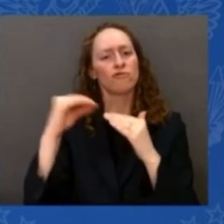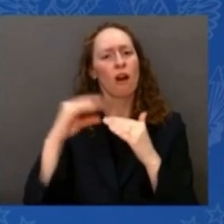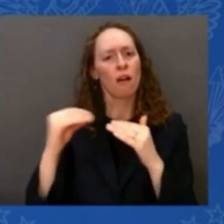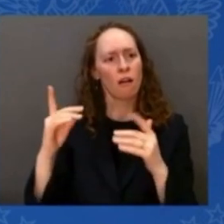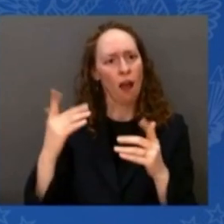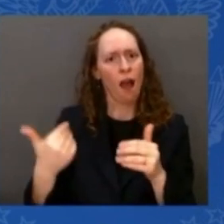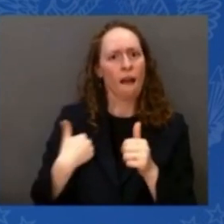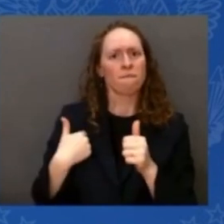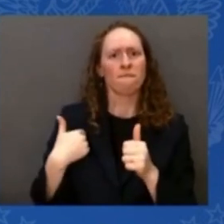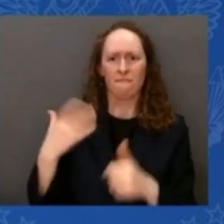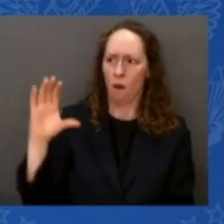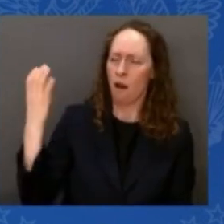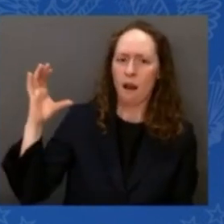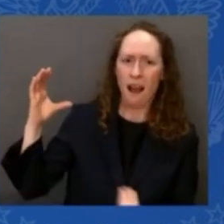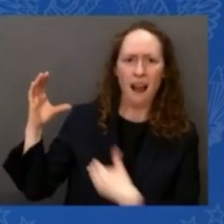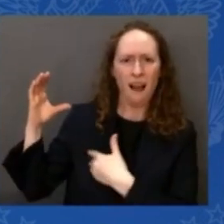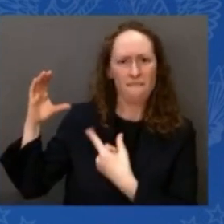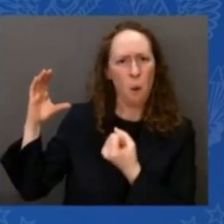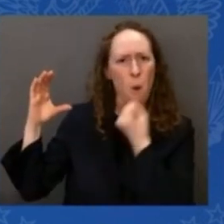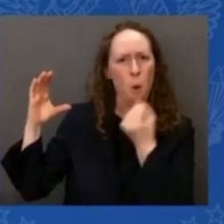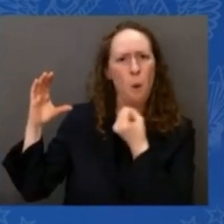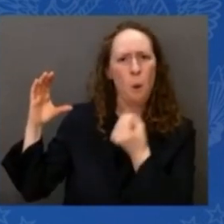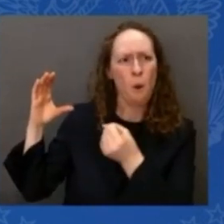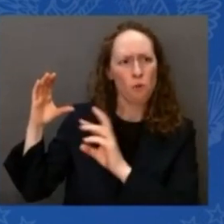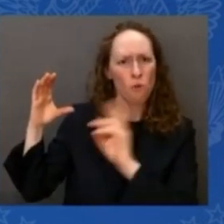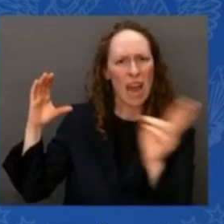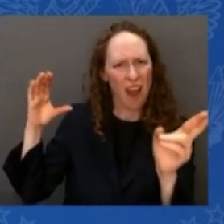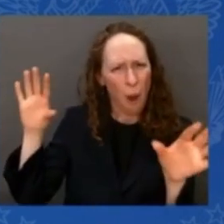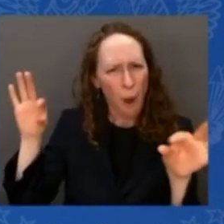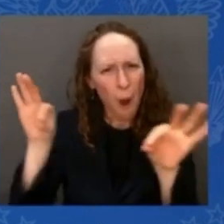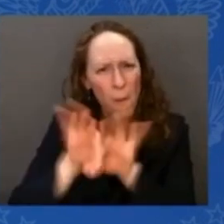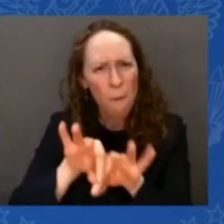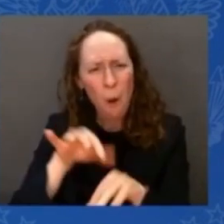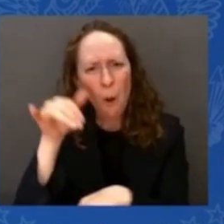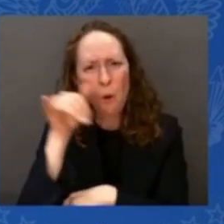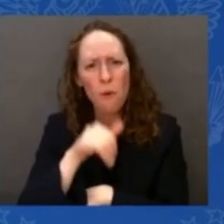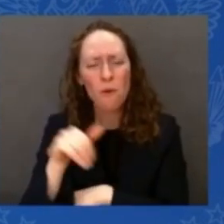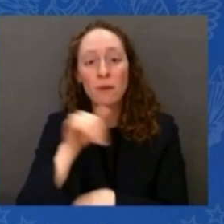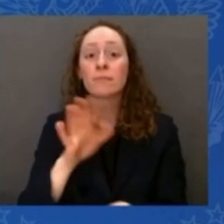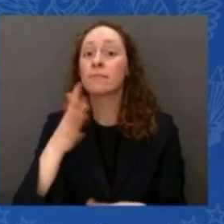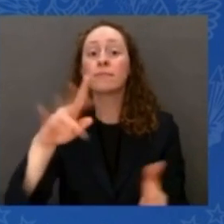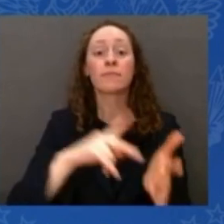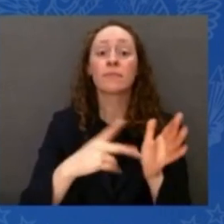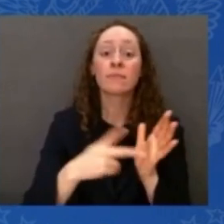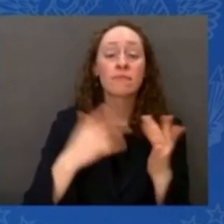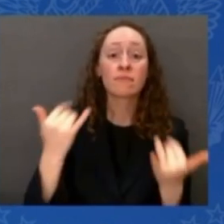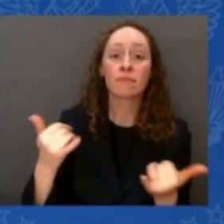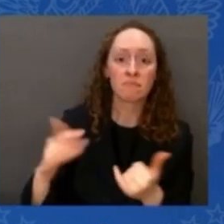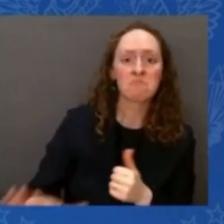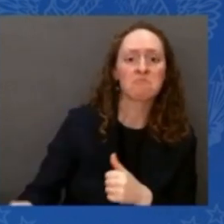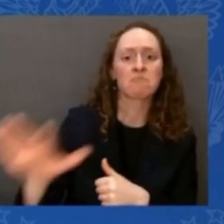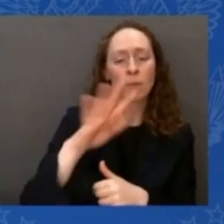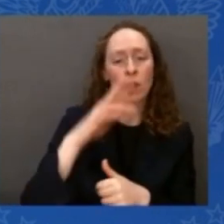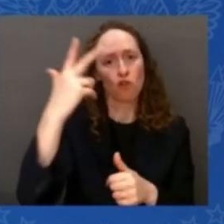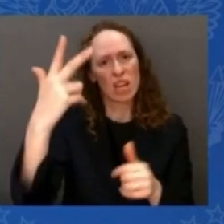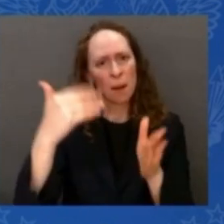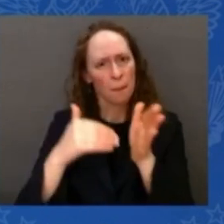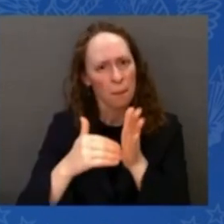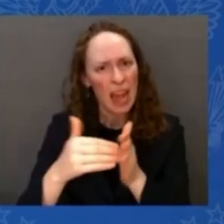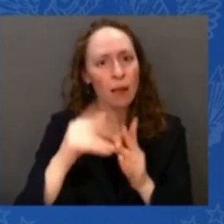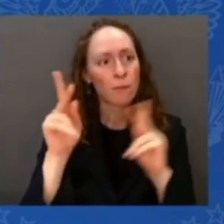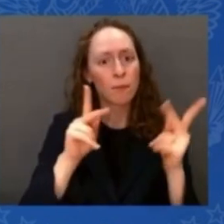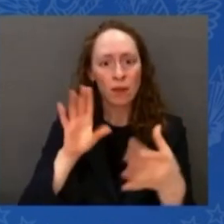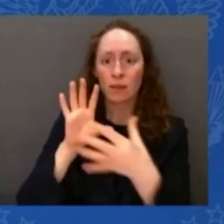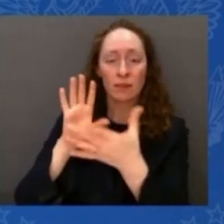than 3 million people have newly signed up to the Affordable Health Care Act. Today, more Americans have health insurance under the Affordable Health Care Act than